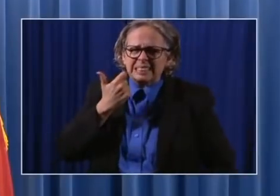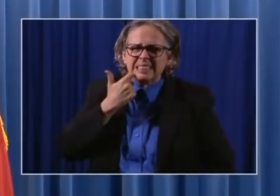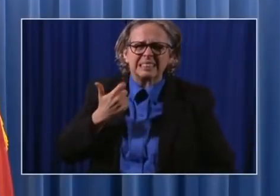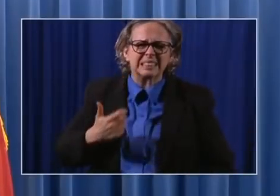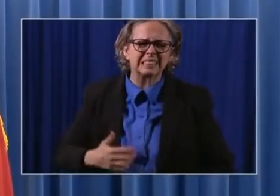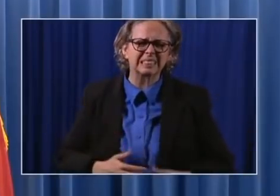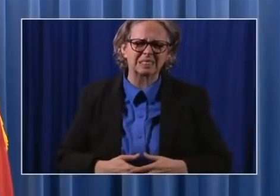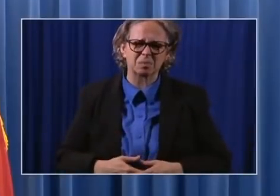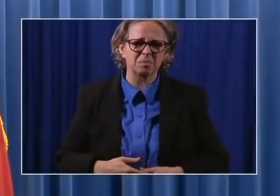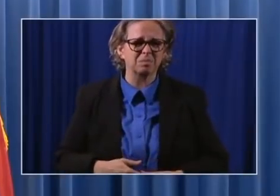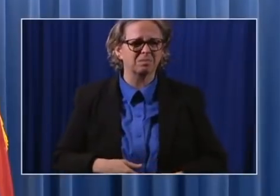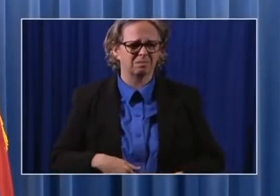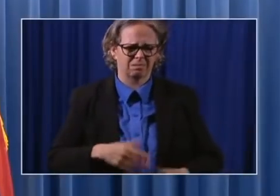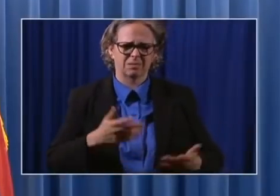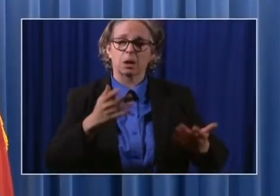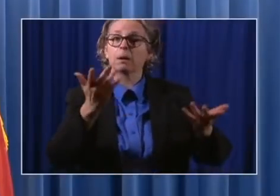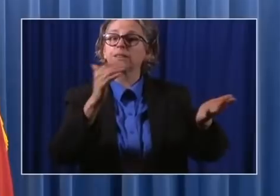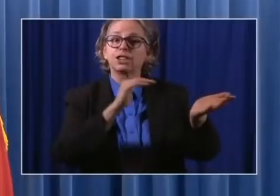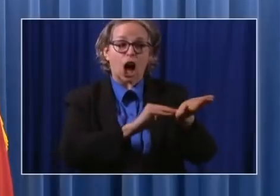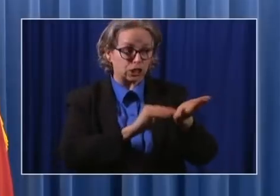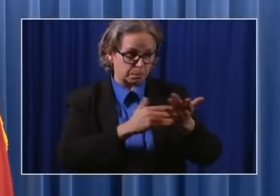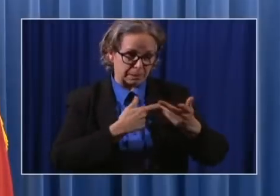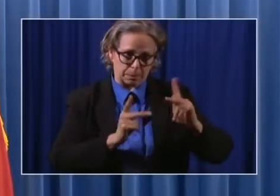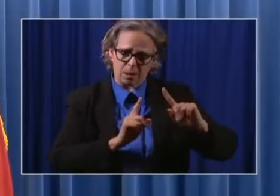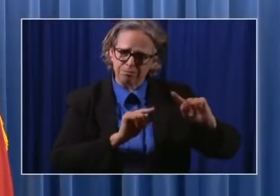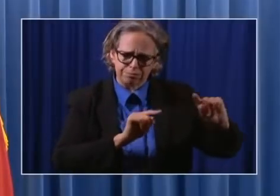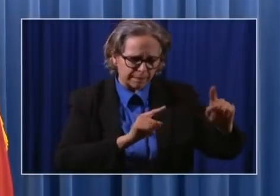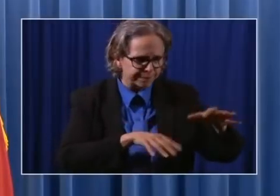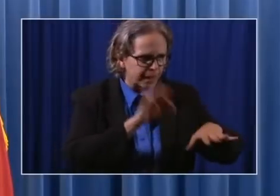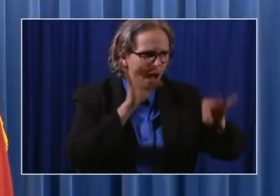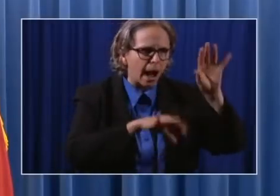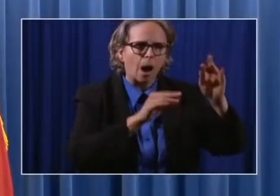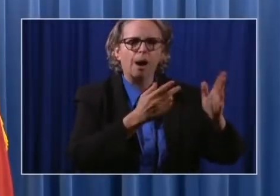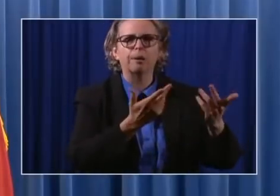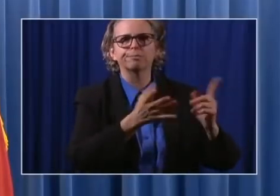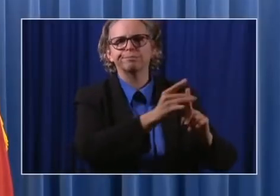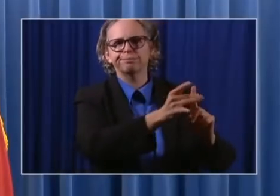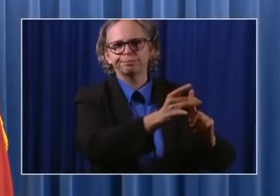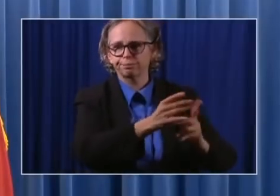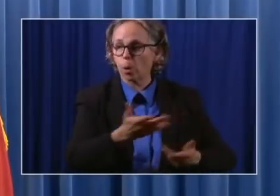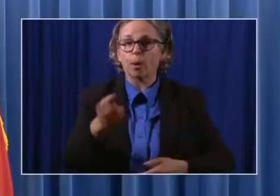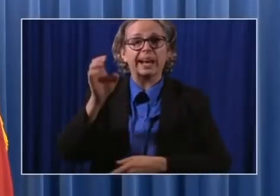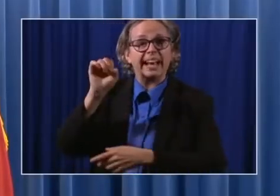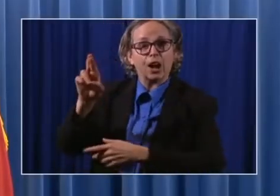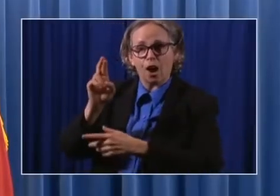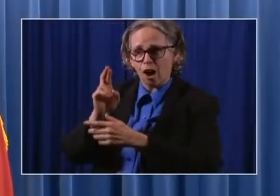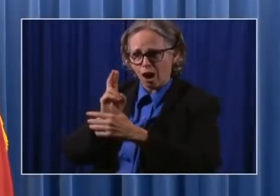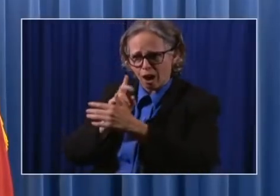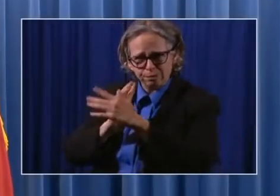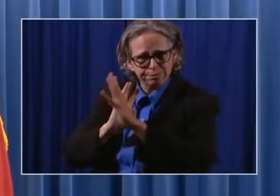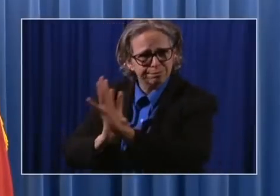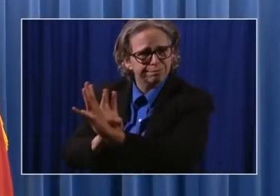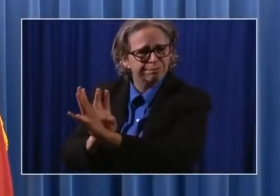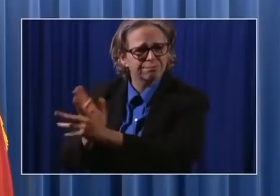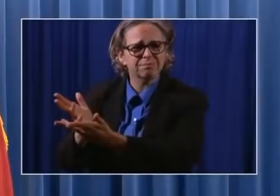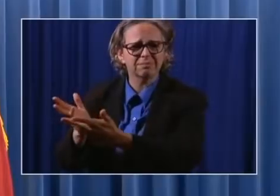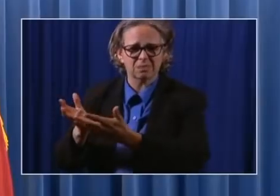people visiting their doctors for coronavirus. Recent outbreaks in the area have included a workplace setting and